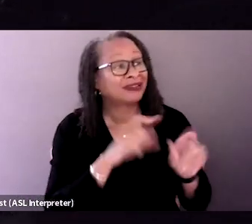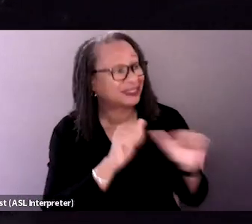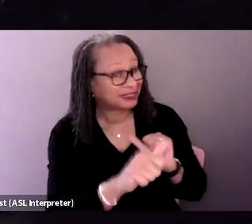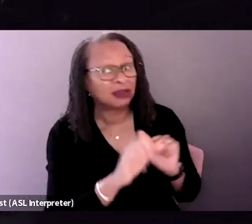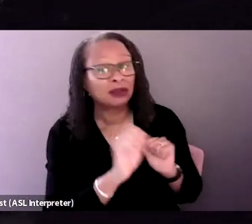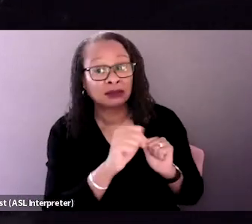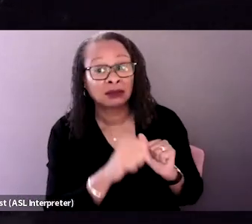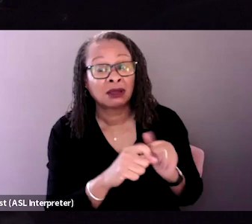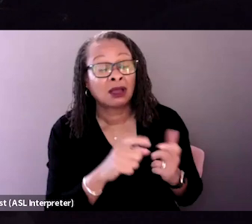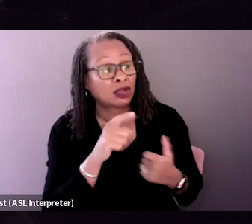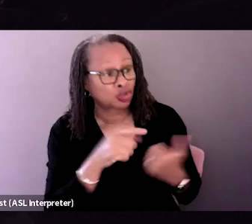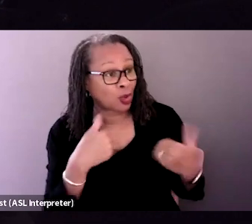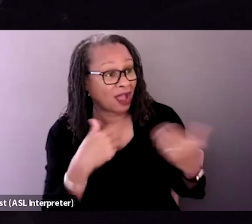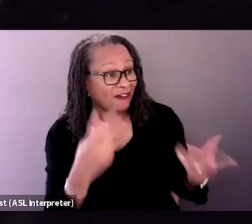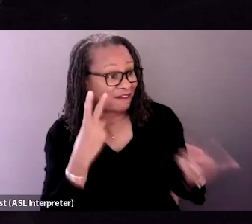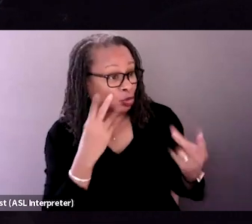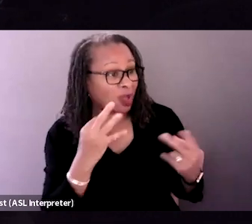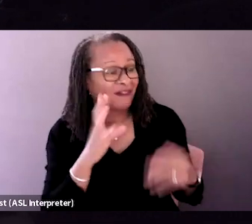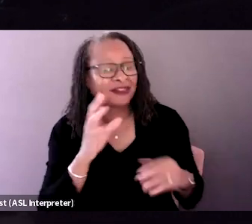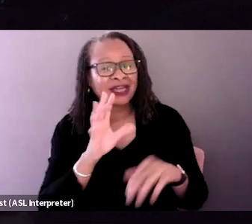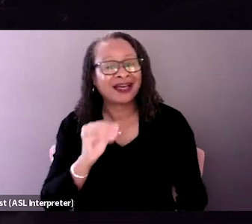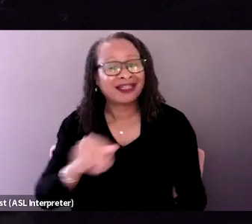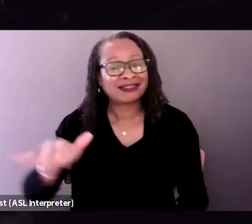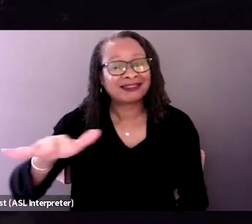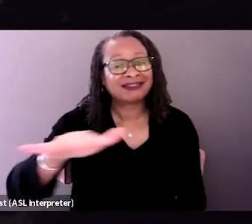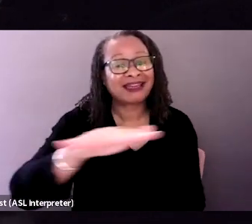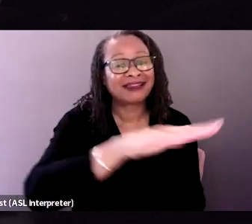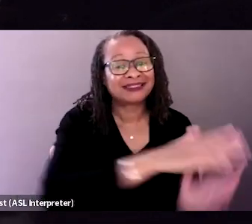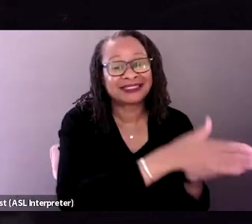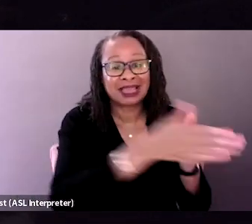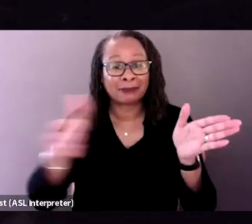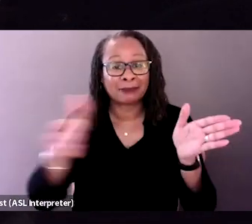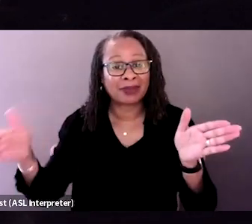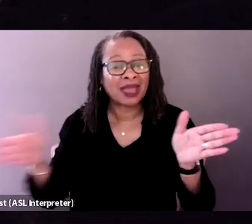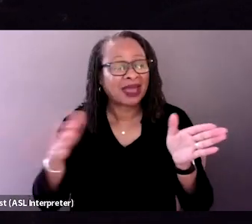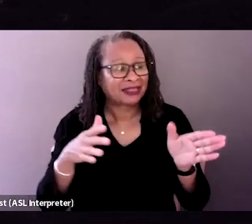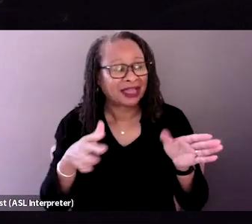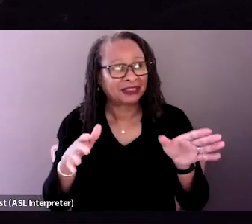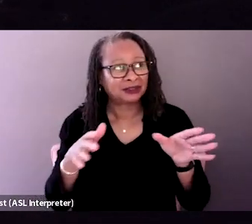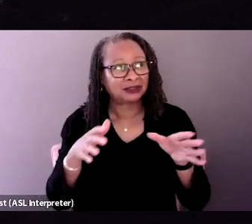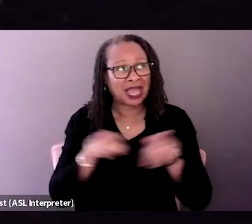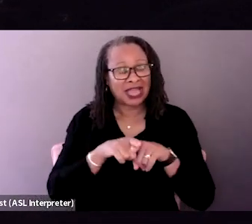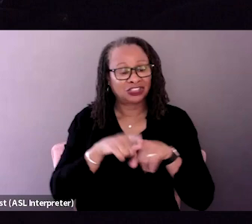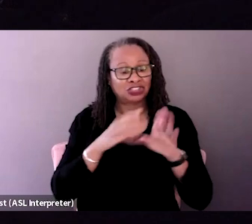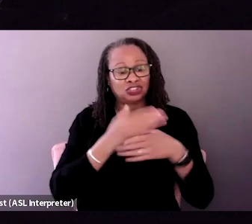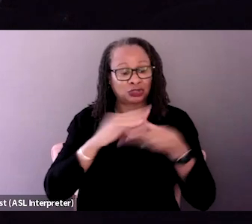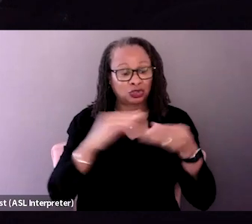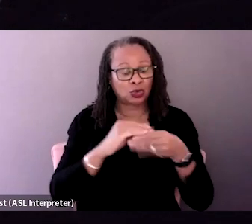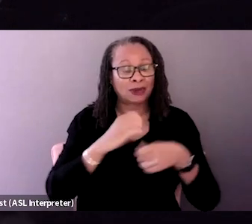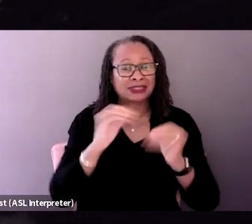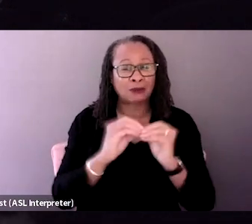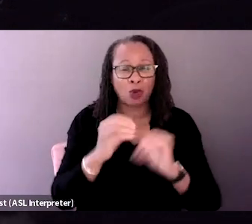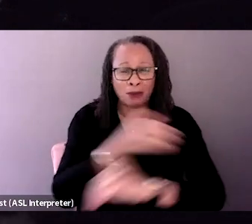you show a visual of the landscape that just seems to make it, what she's telling you, even more powerful. Are those